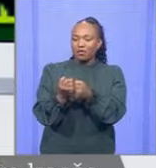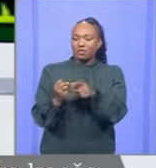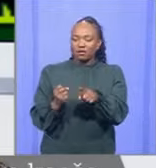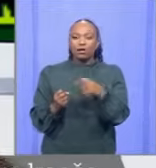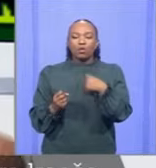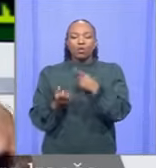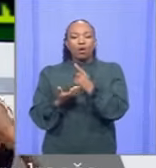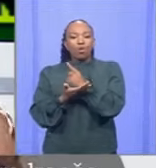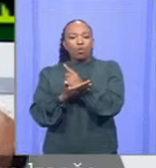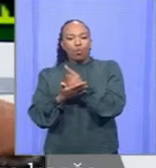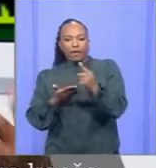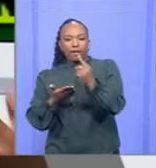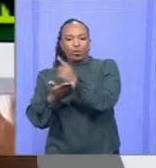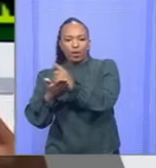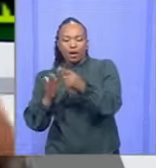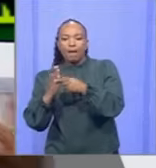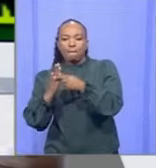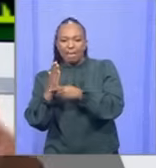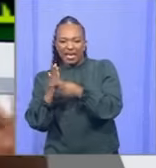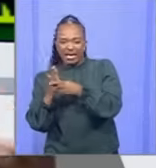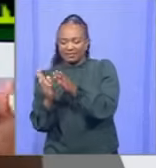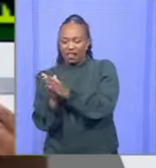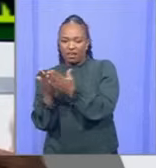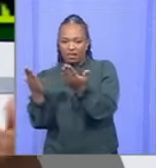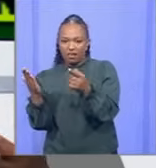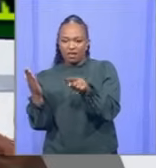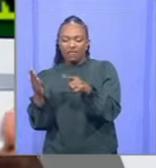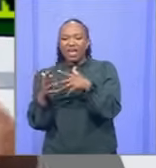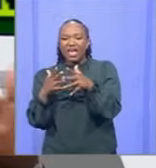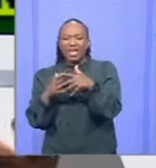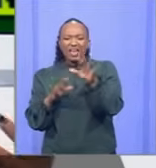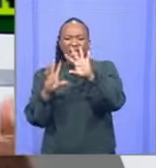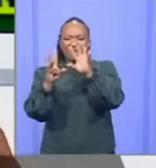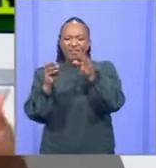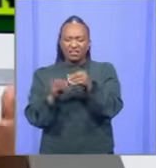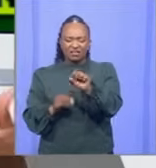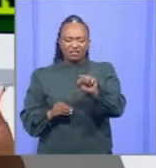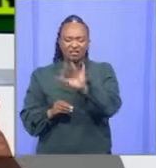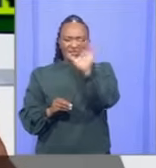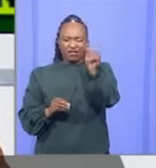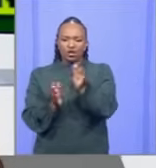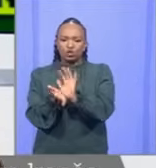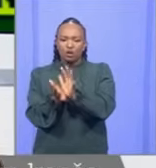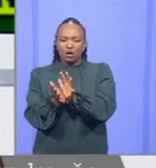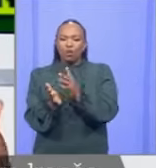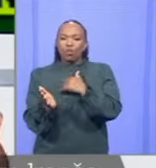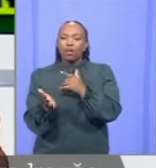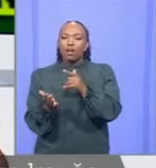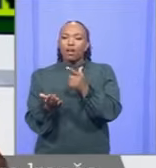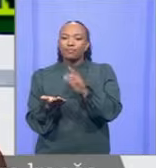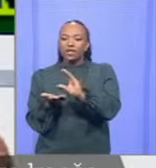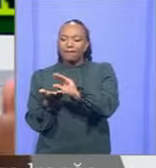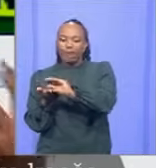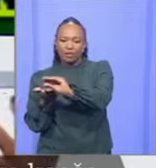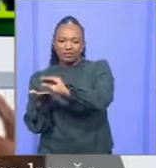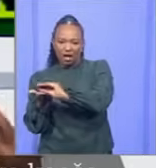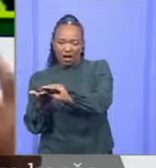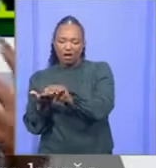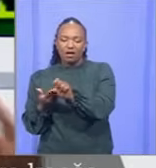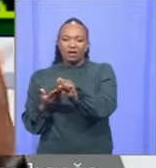magazine where we will be able to cover everything about South African football. The sponsorship will give the SAFA sponsors an opportunity to just